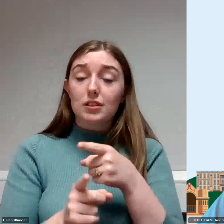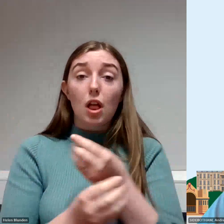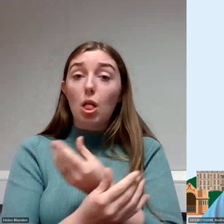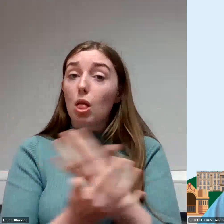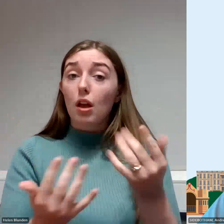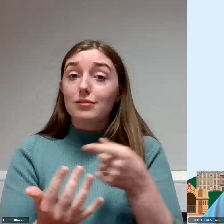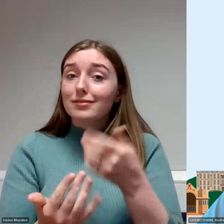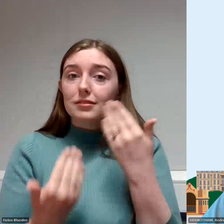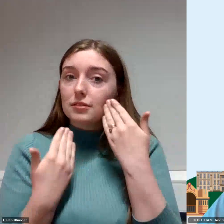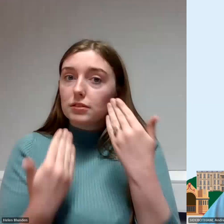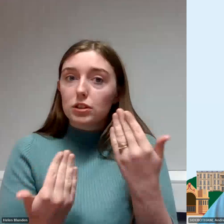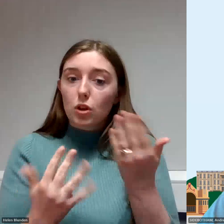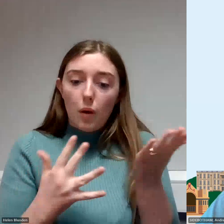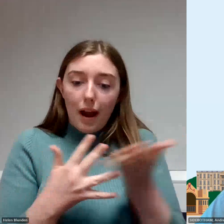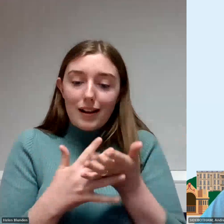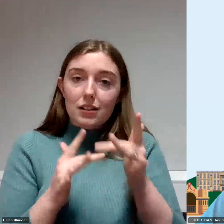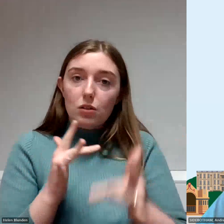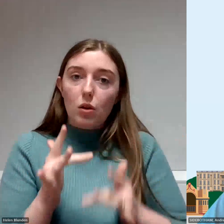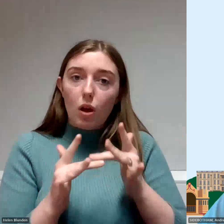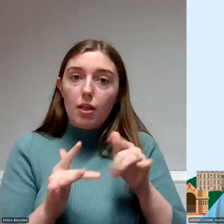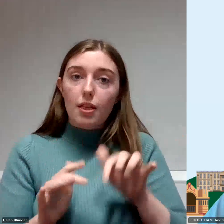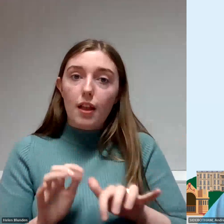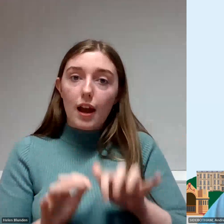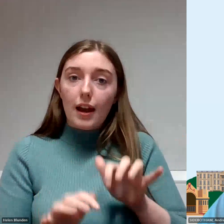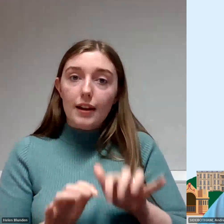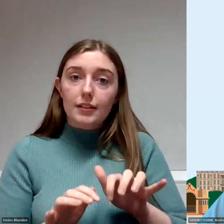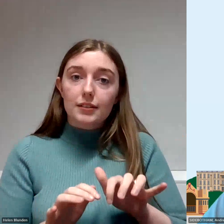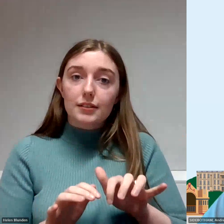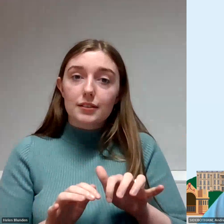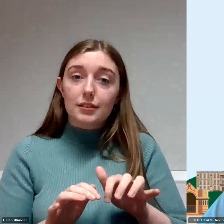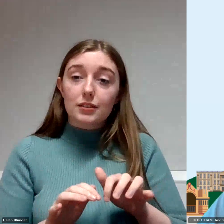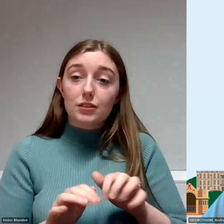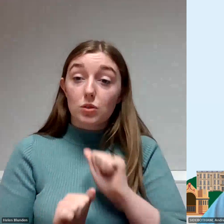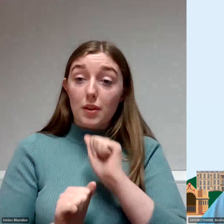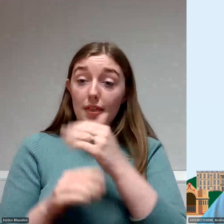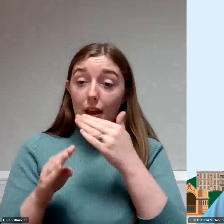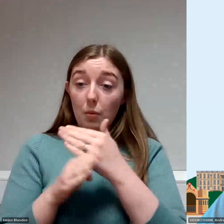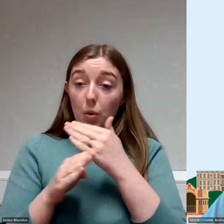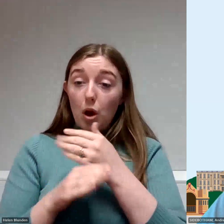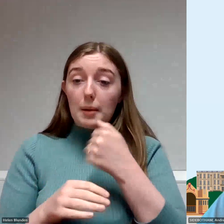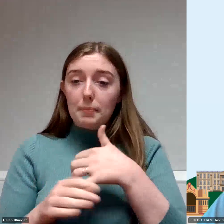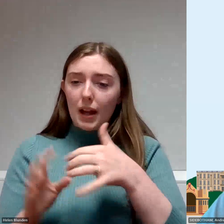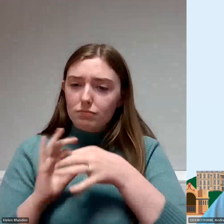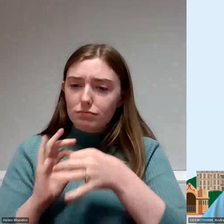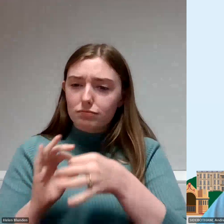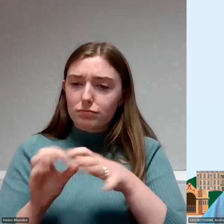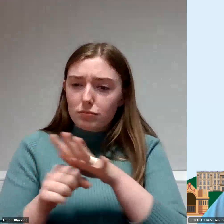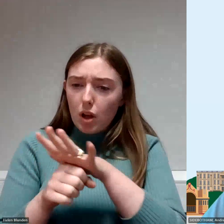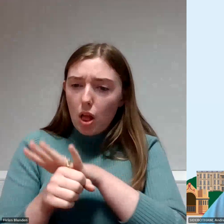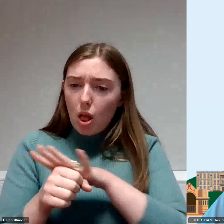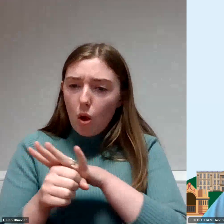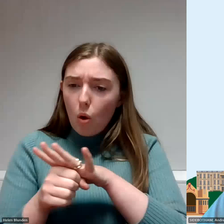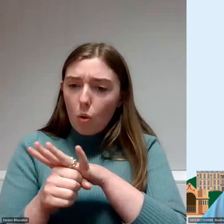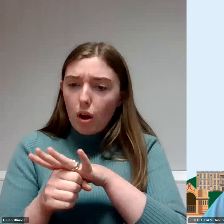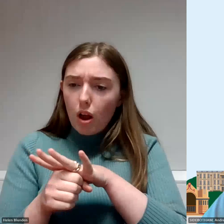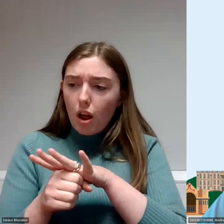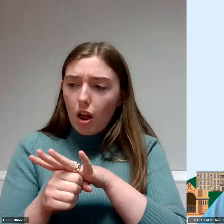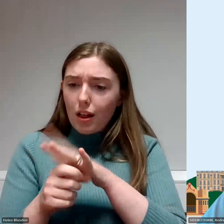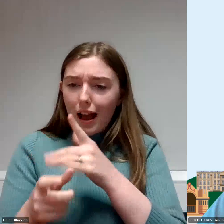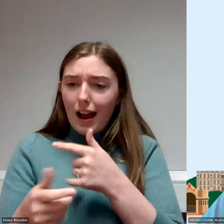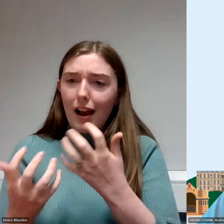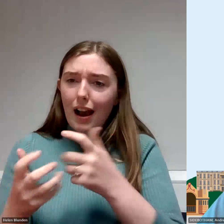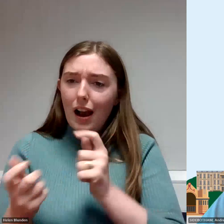So what we did and working with our voluntary community sector is about shaping that locally. So what fits locally for our communities, and so part of